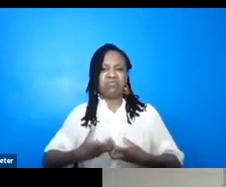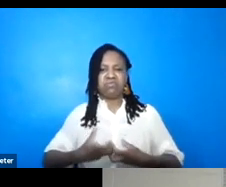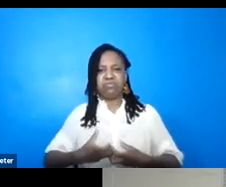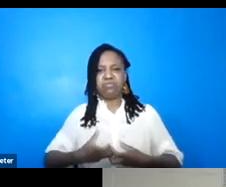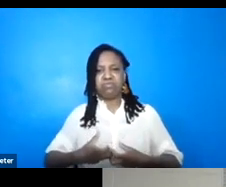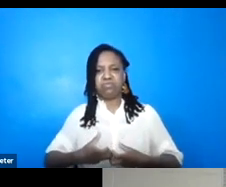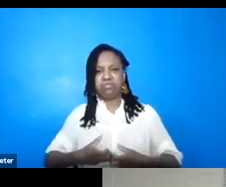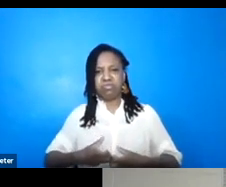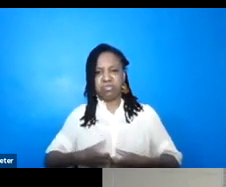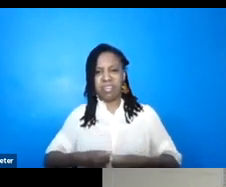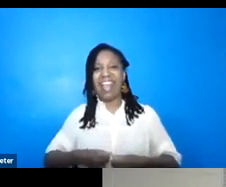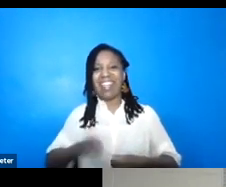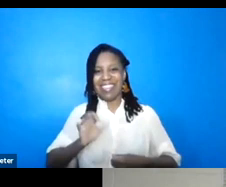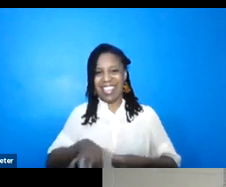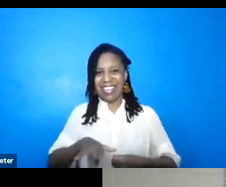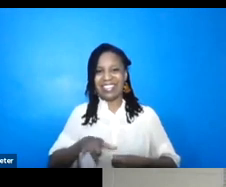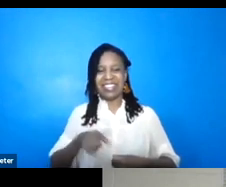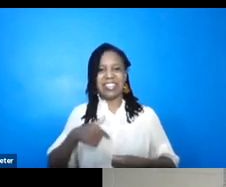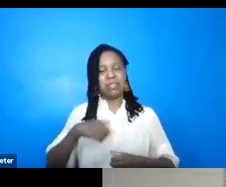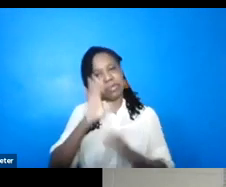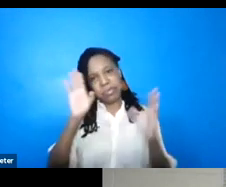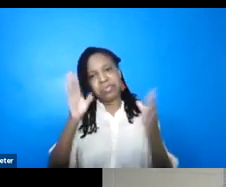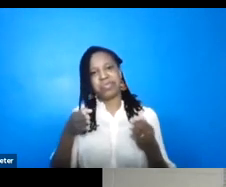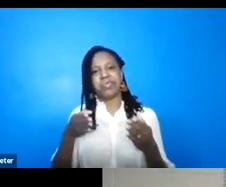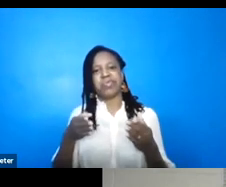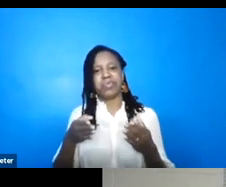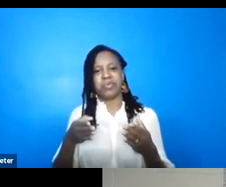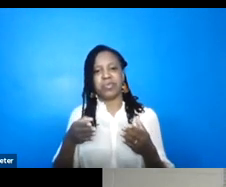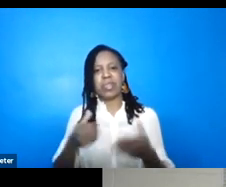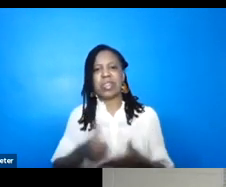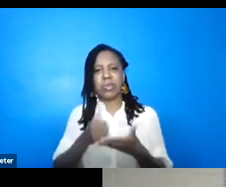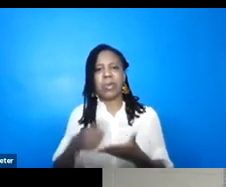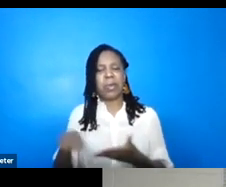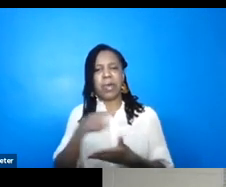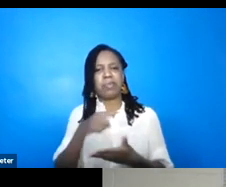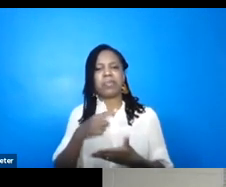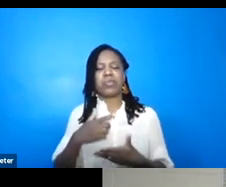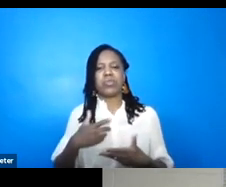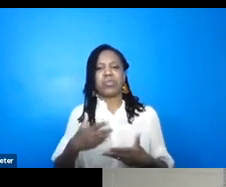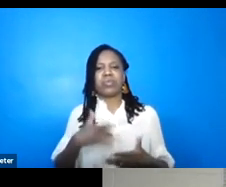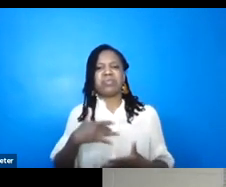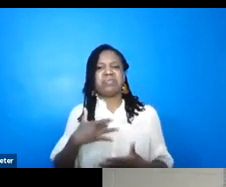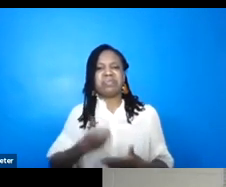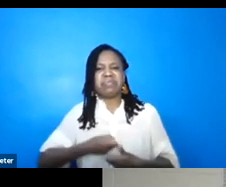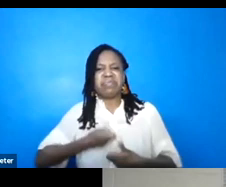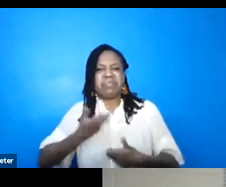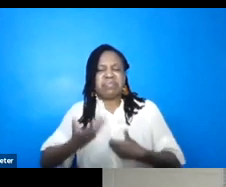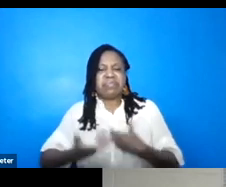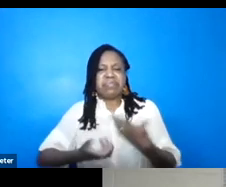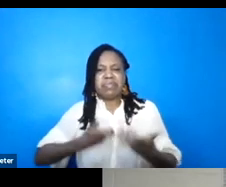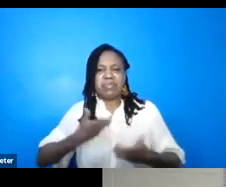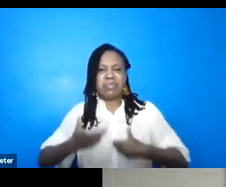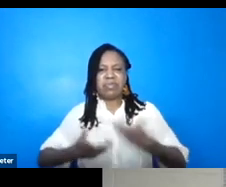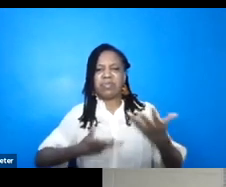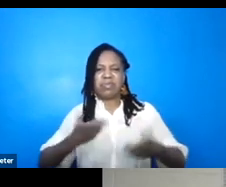focused on, and helping individuals process that so that they can be like Amy said, when they return home back into the community, they don't come with